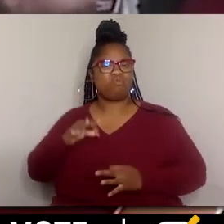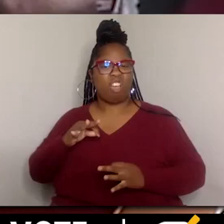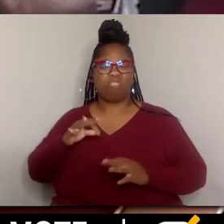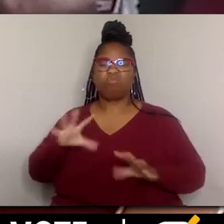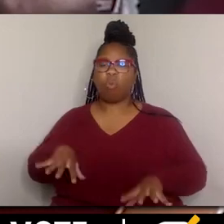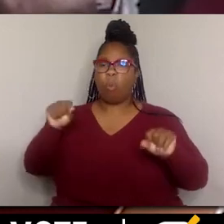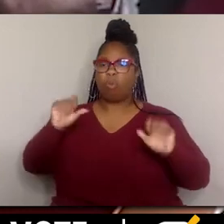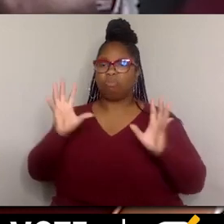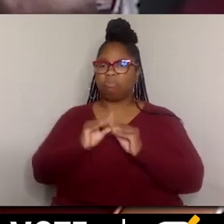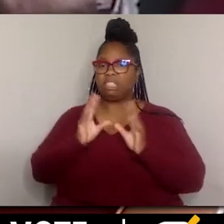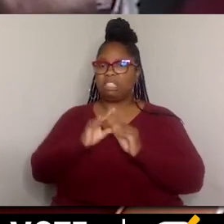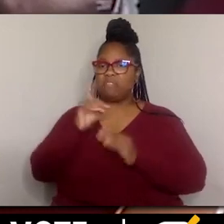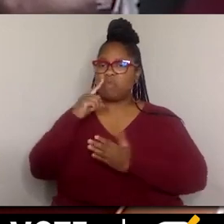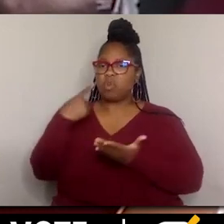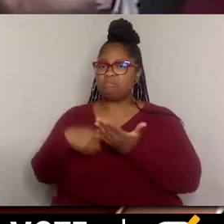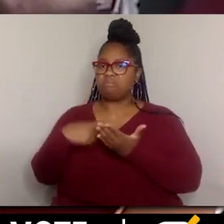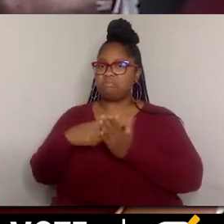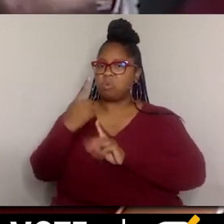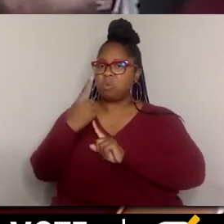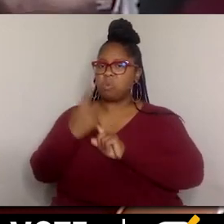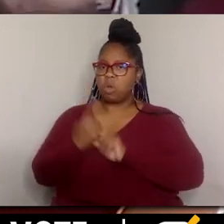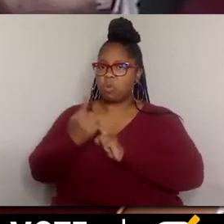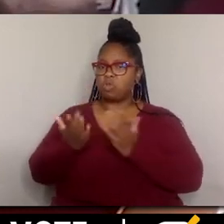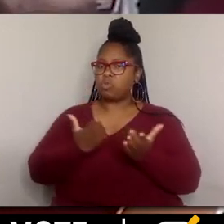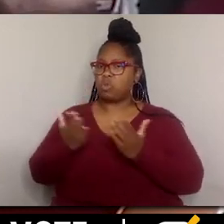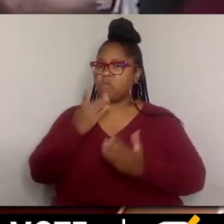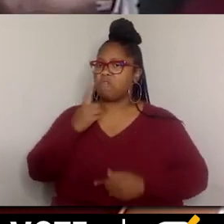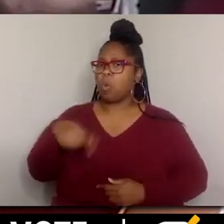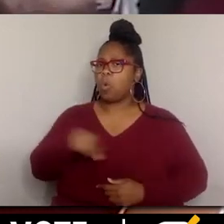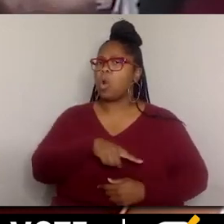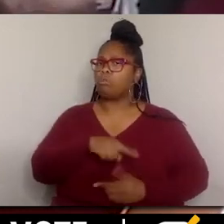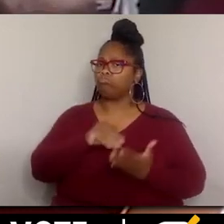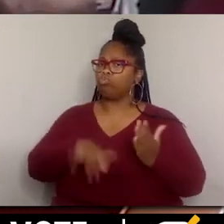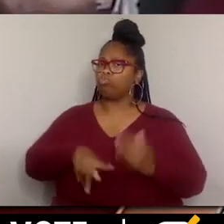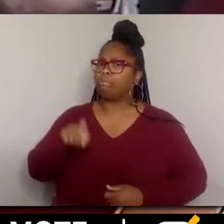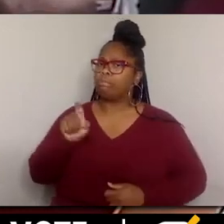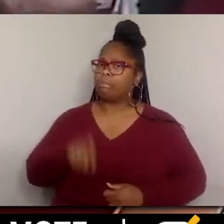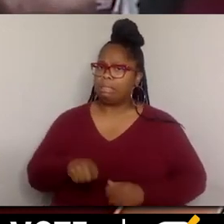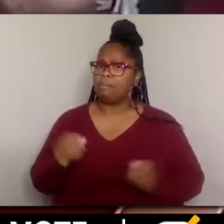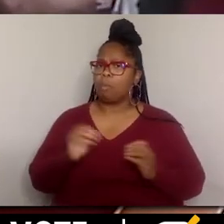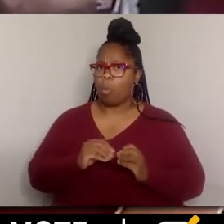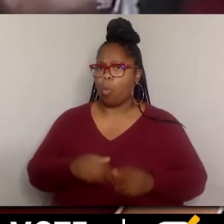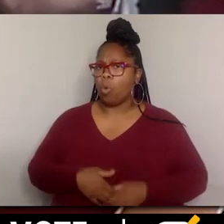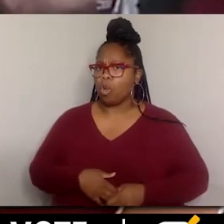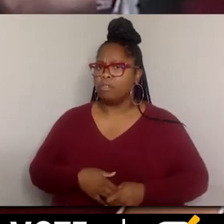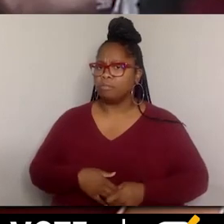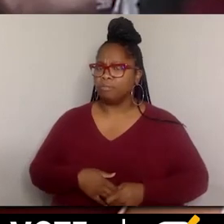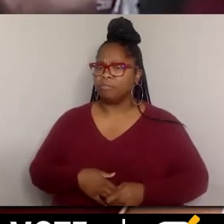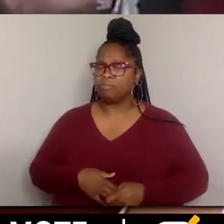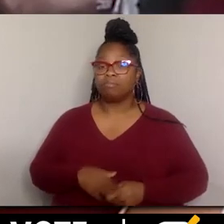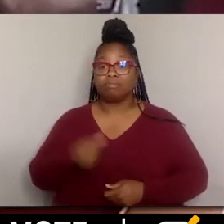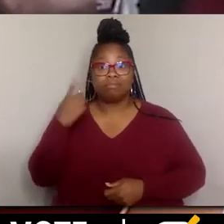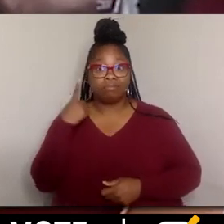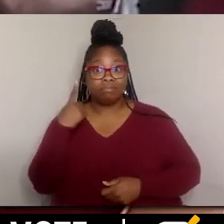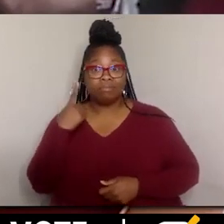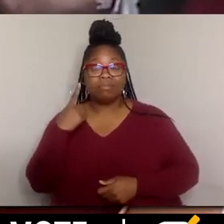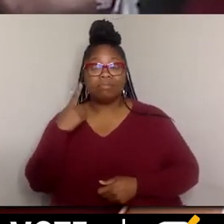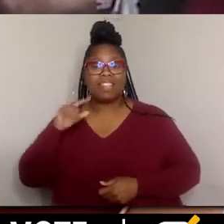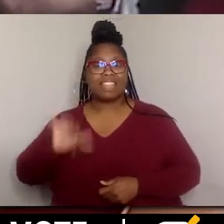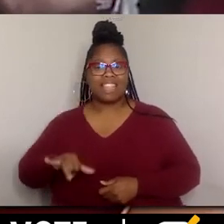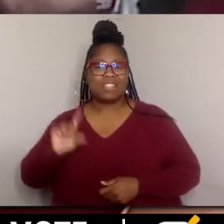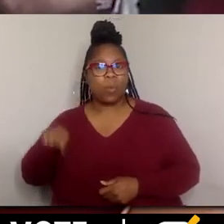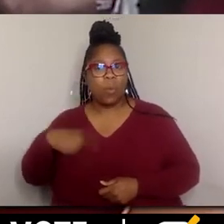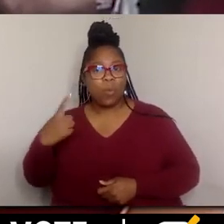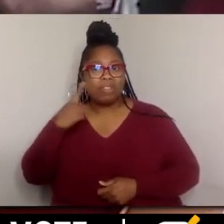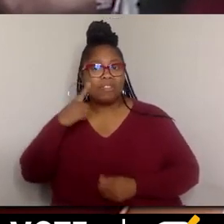one-on-one services on campus for our most neediest students. This would be on a volunteer basis